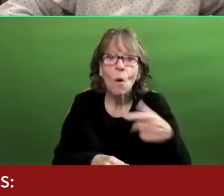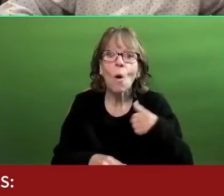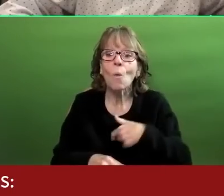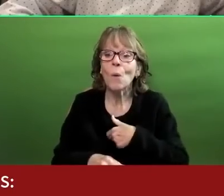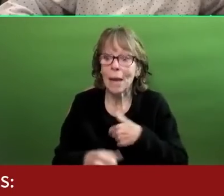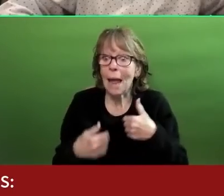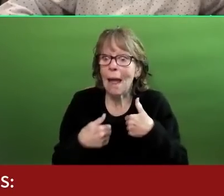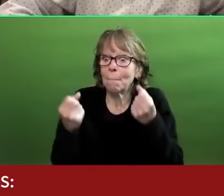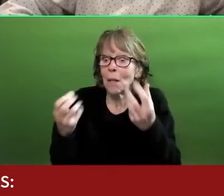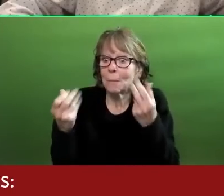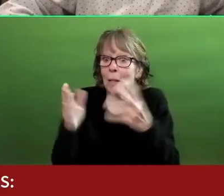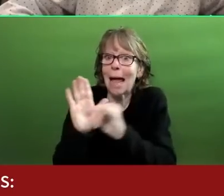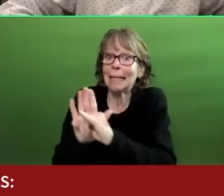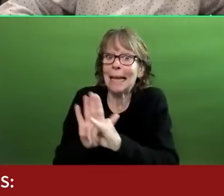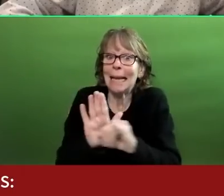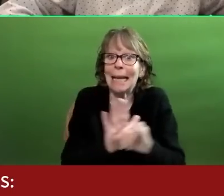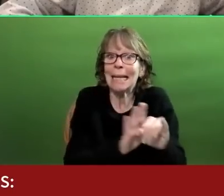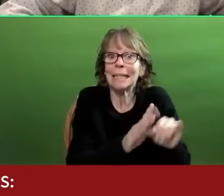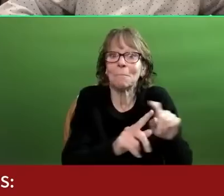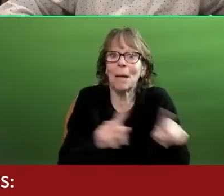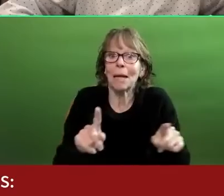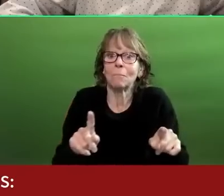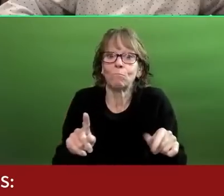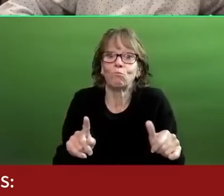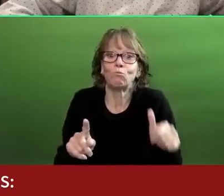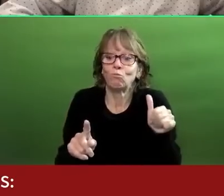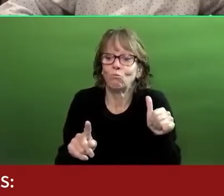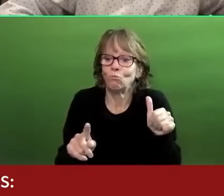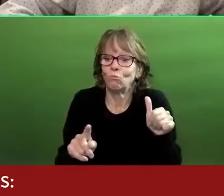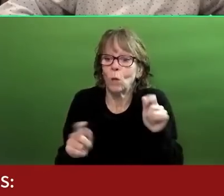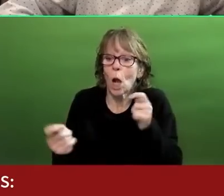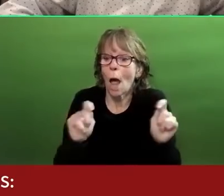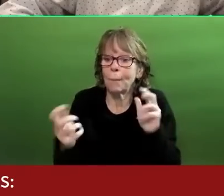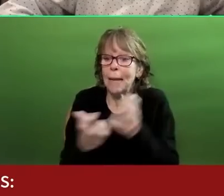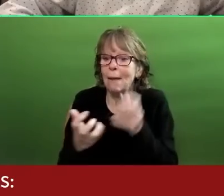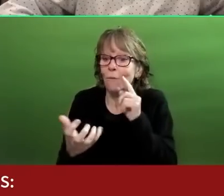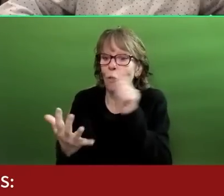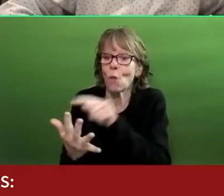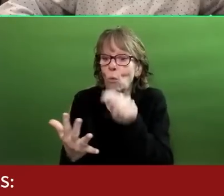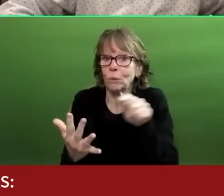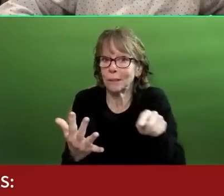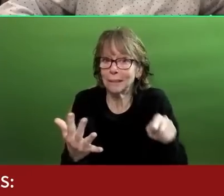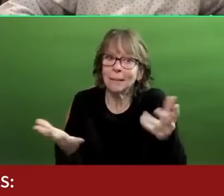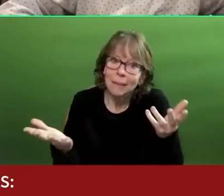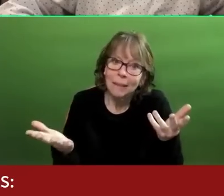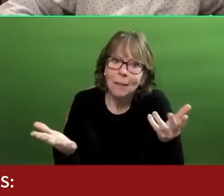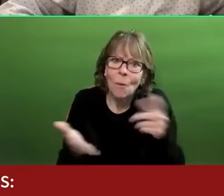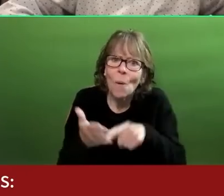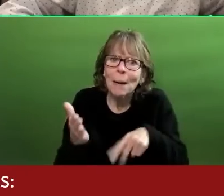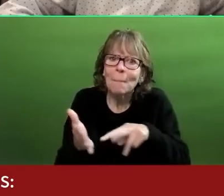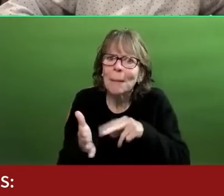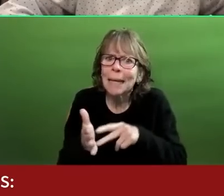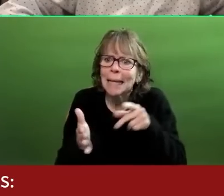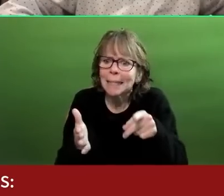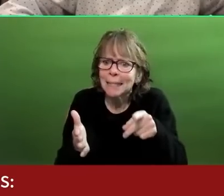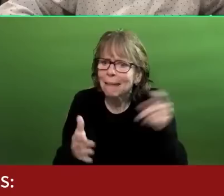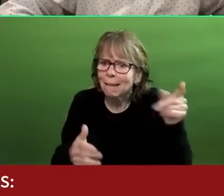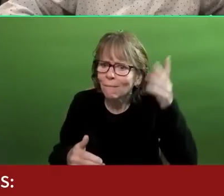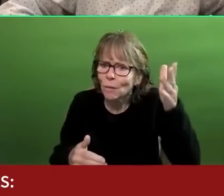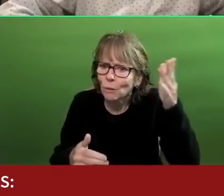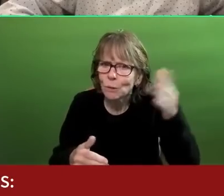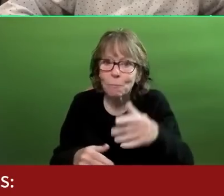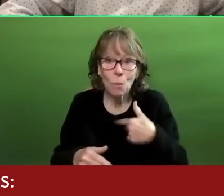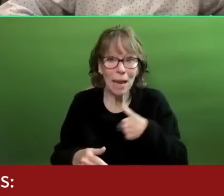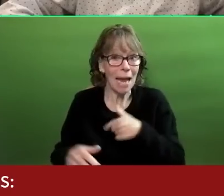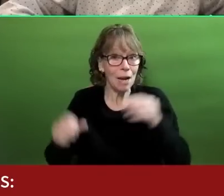how our students will act in the future. When I was in graduate school, there was no medical leave for graduate students, and